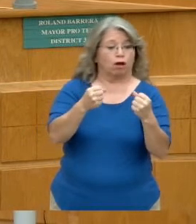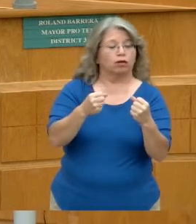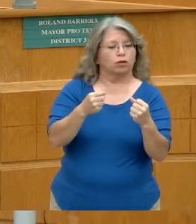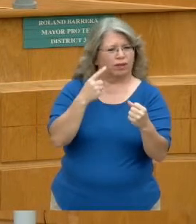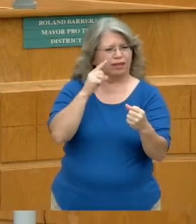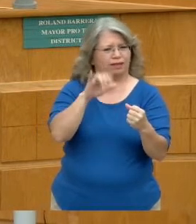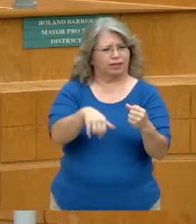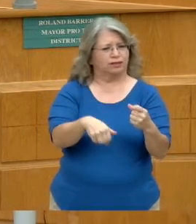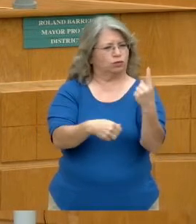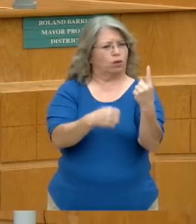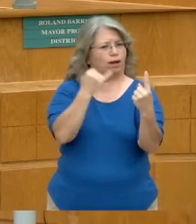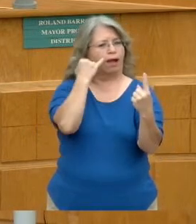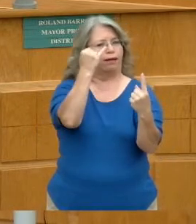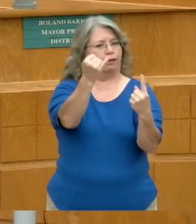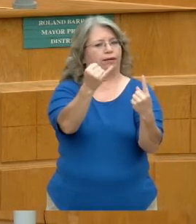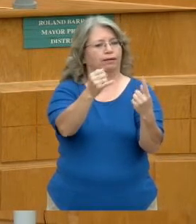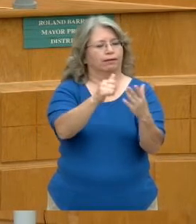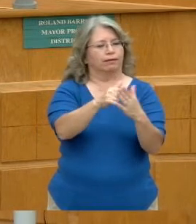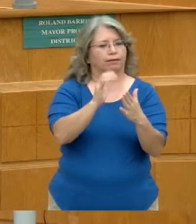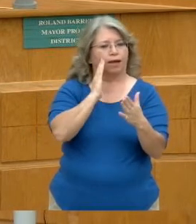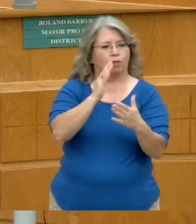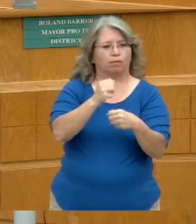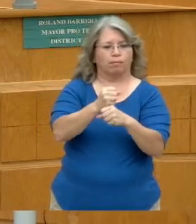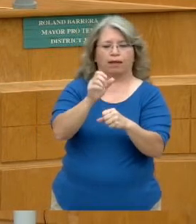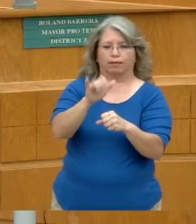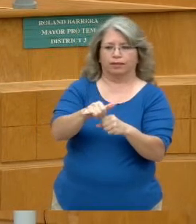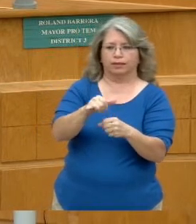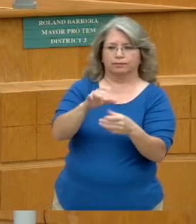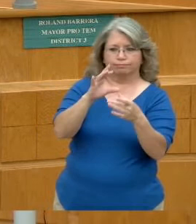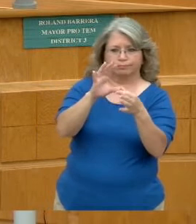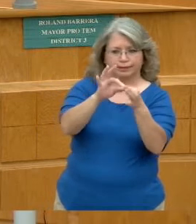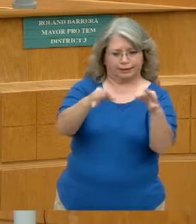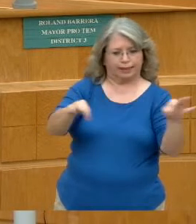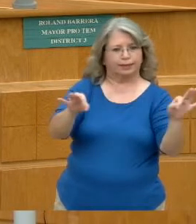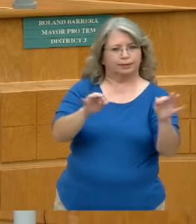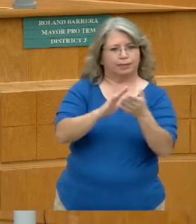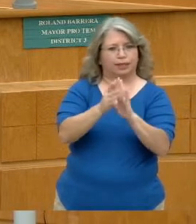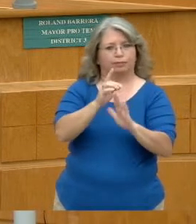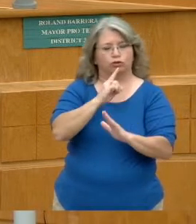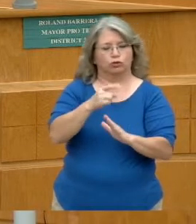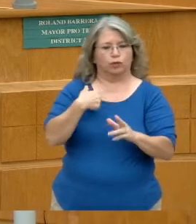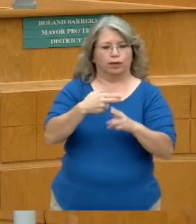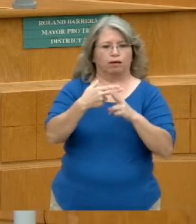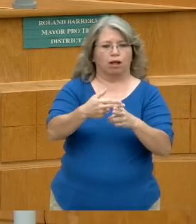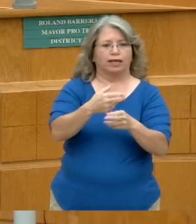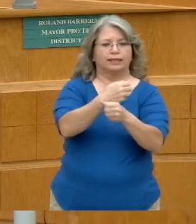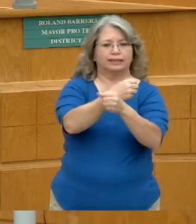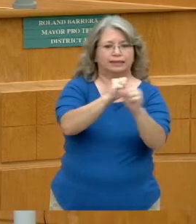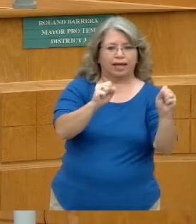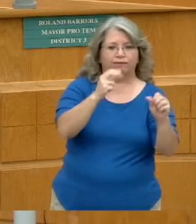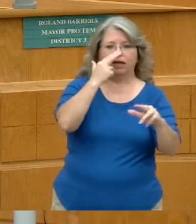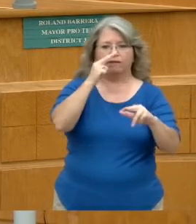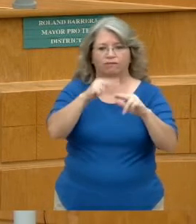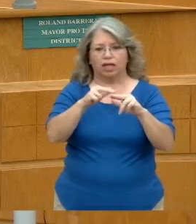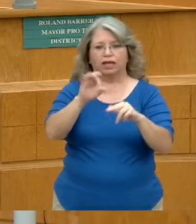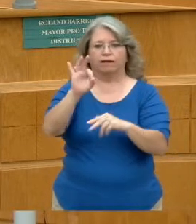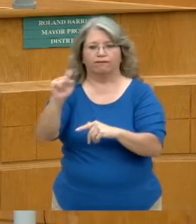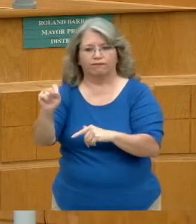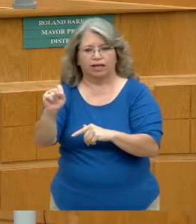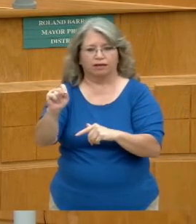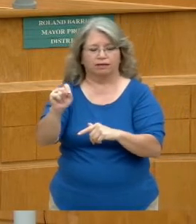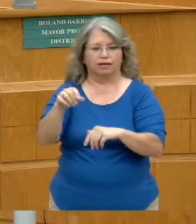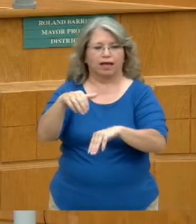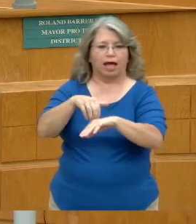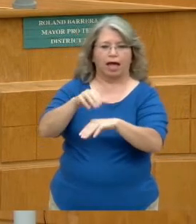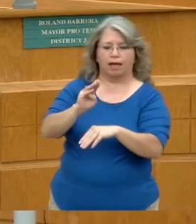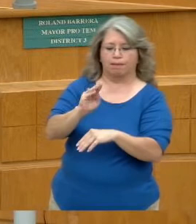that, into something to make that statement a reality. So it's called Safe Fun Fit at the Bayfront. It's going to